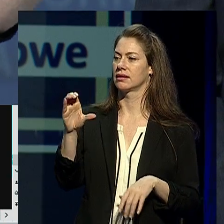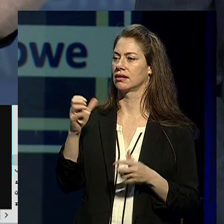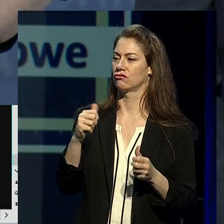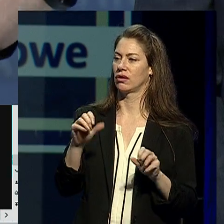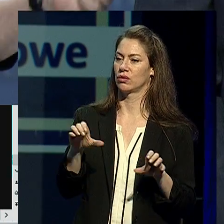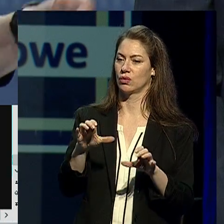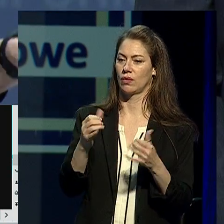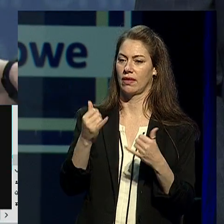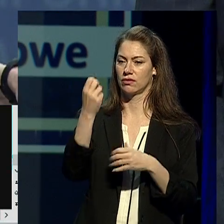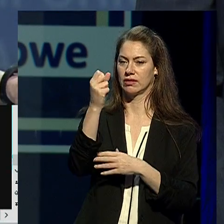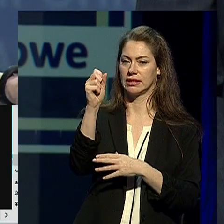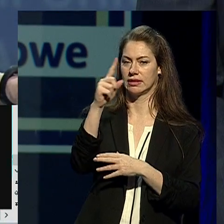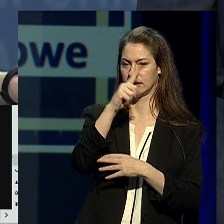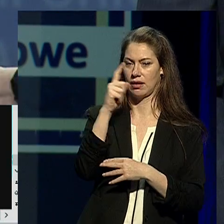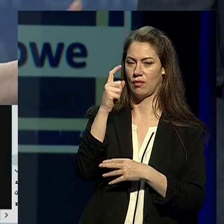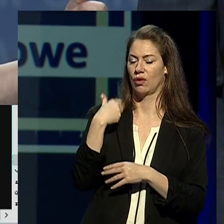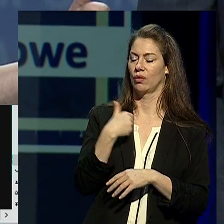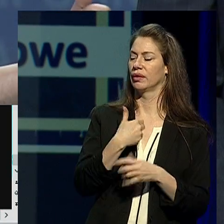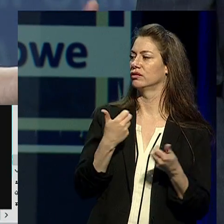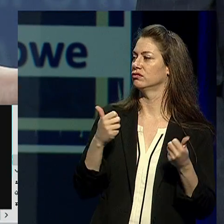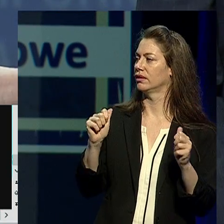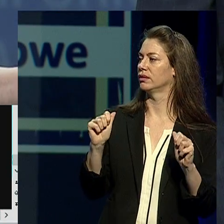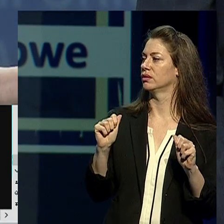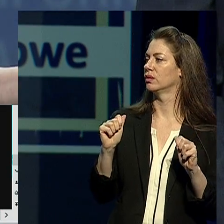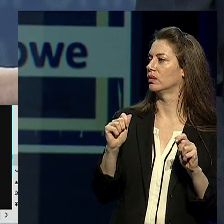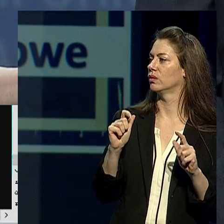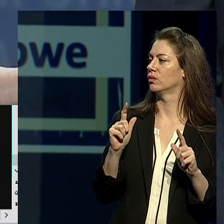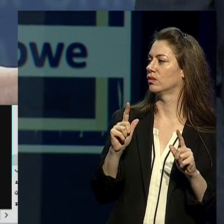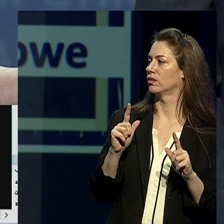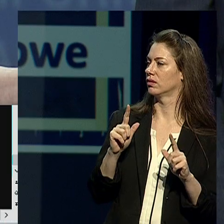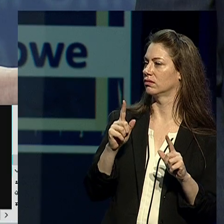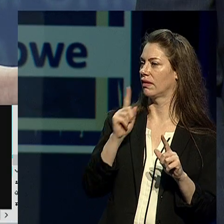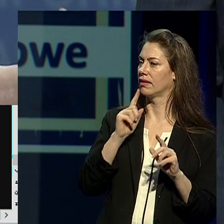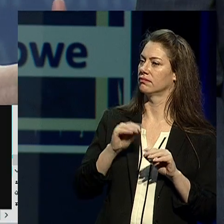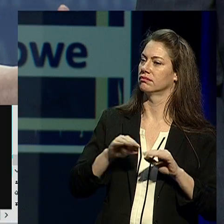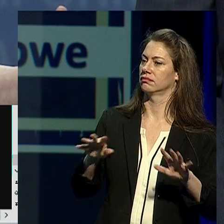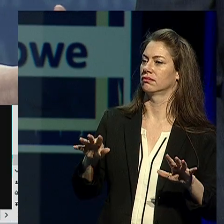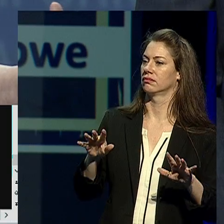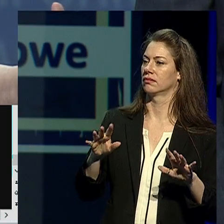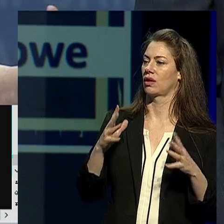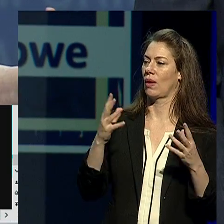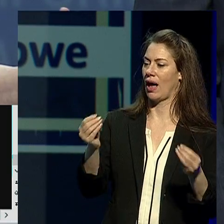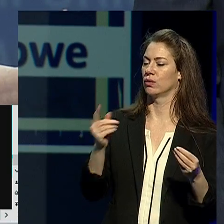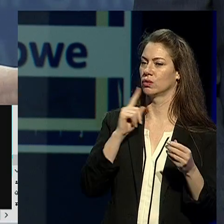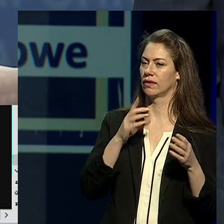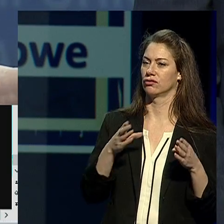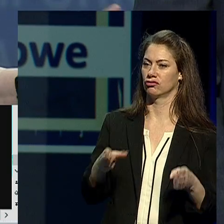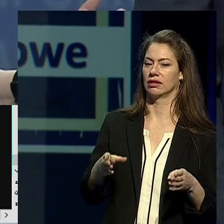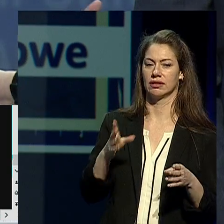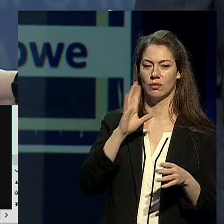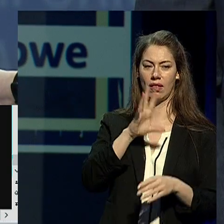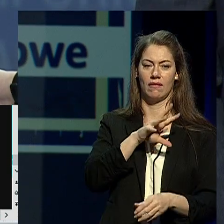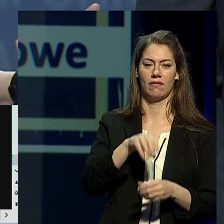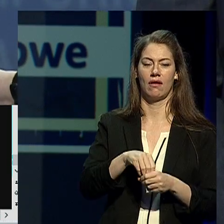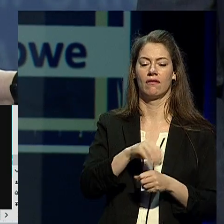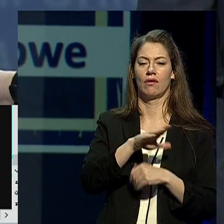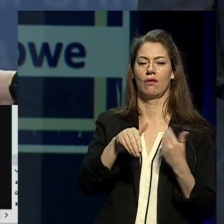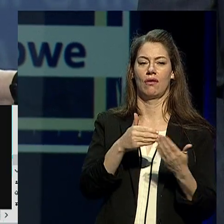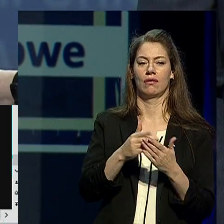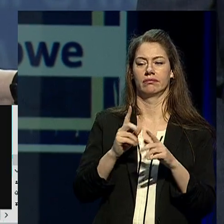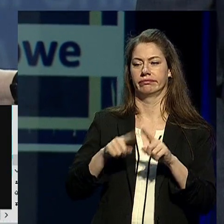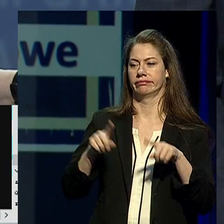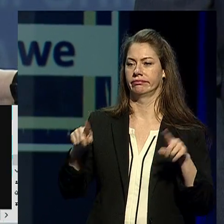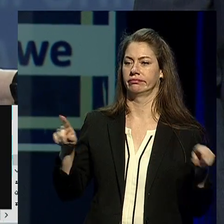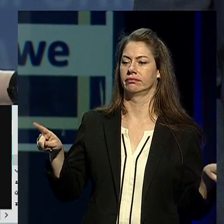resistance summer, is that we are going to put it to the streets, and we are going to involve all